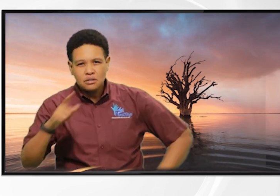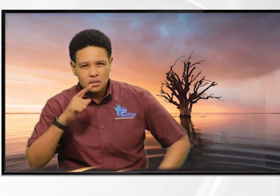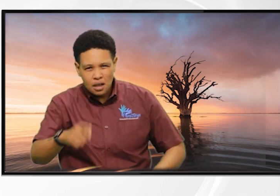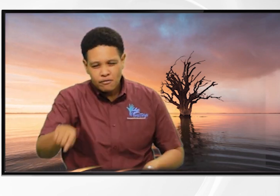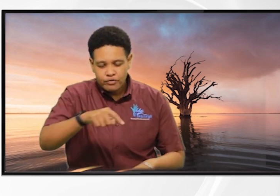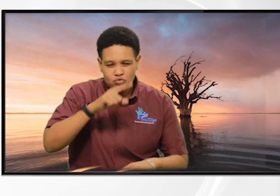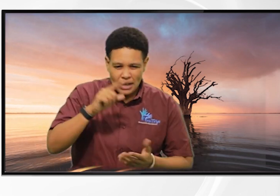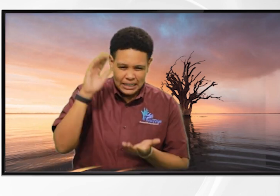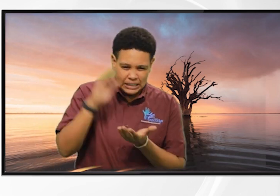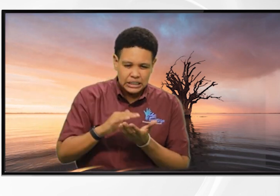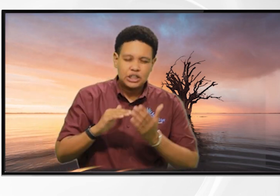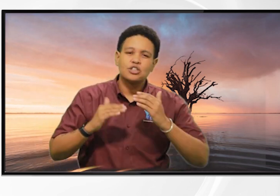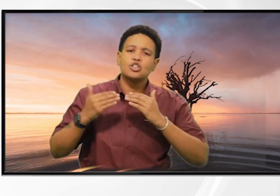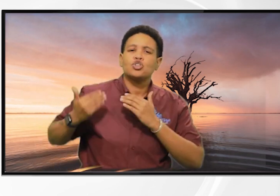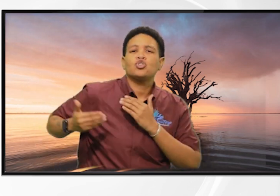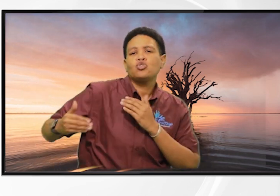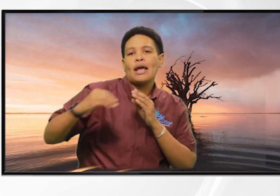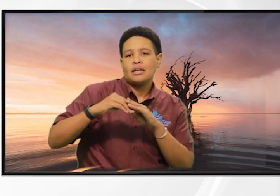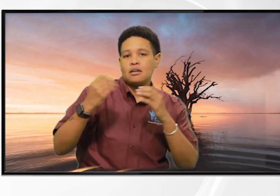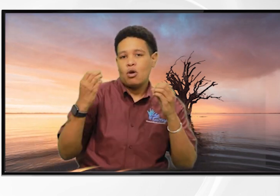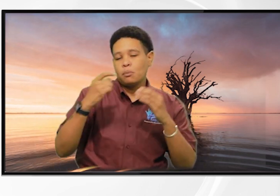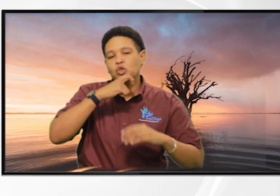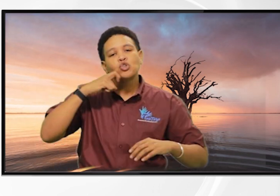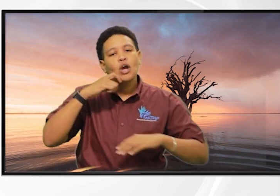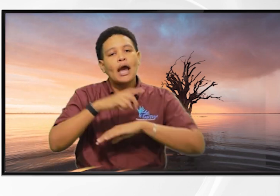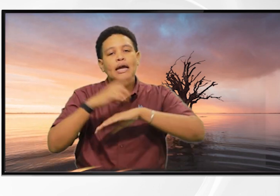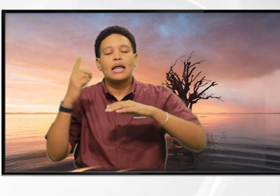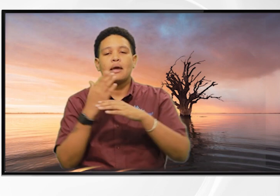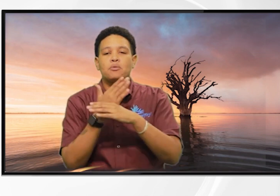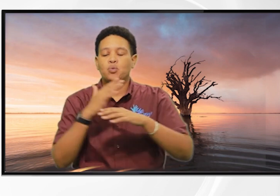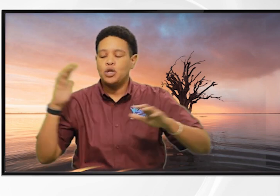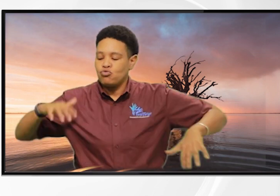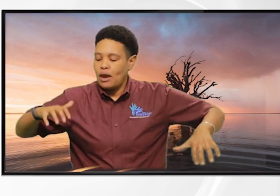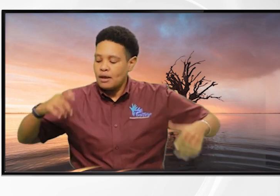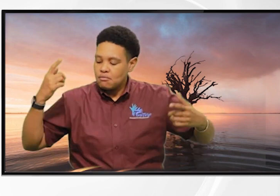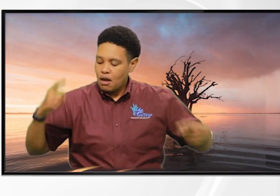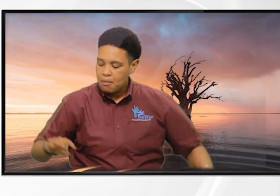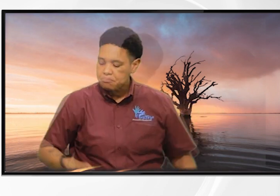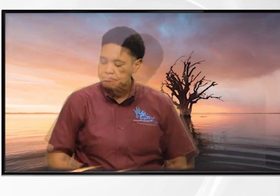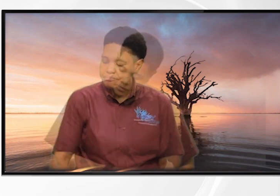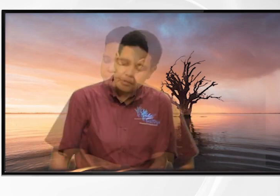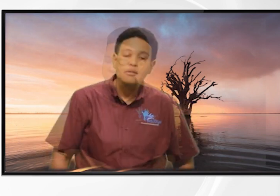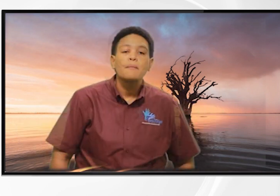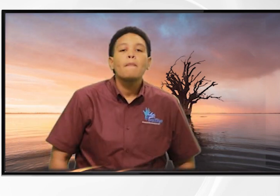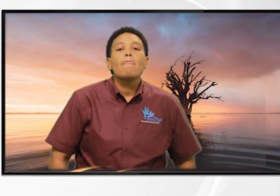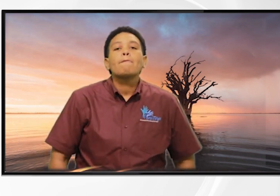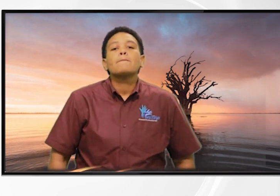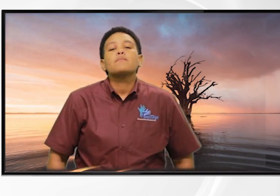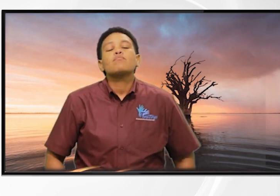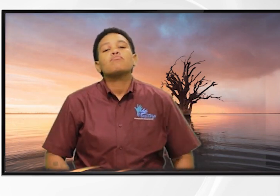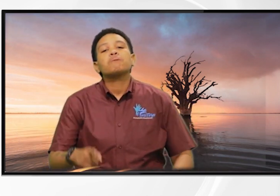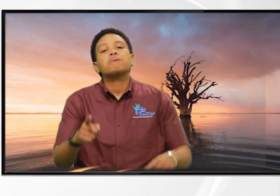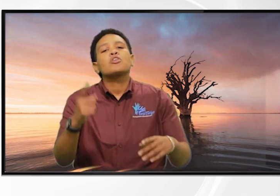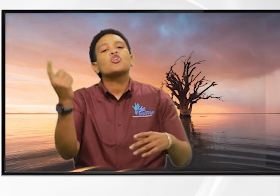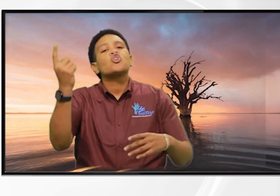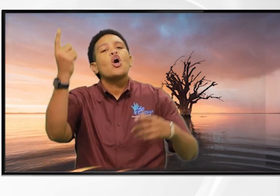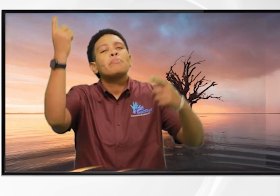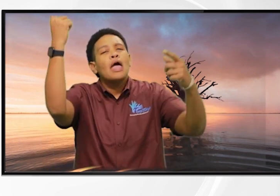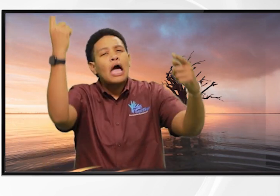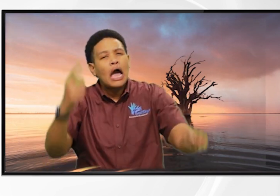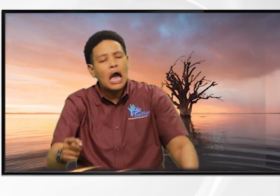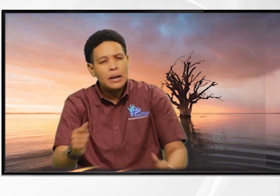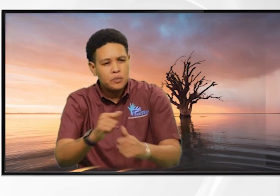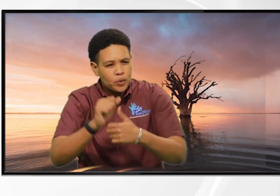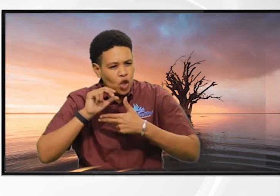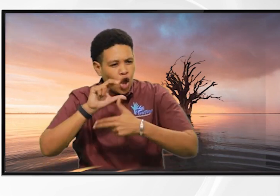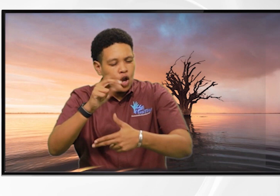of consecutive dry days between rainfall events. There is something happening